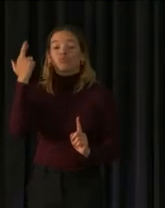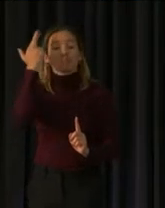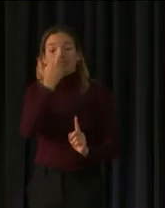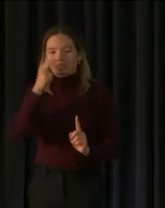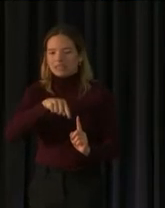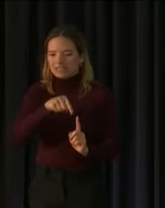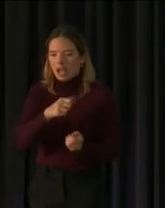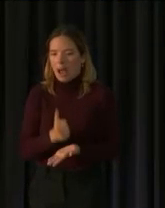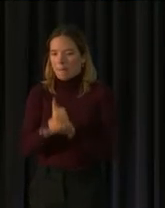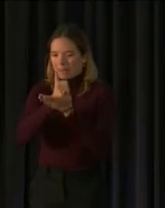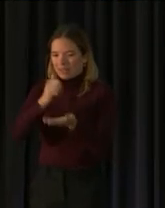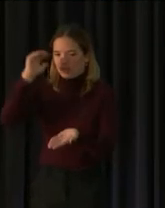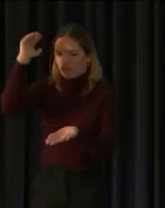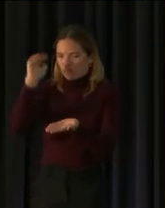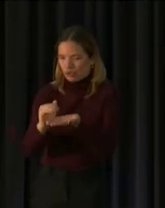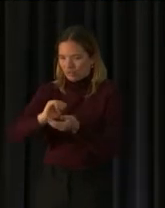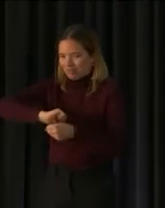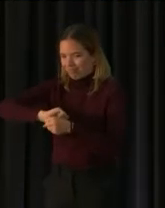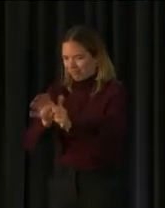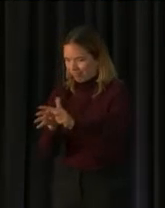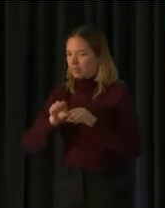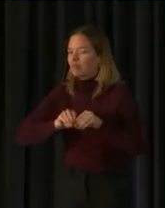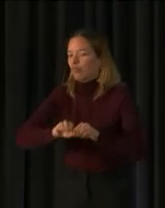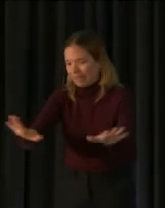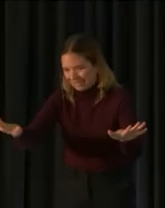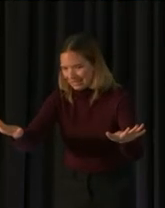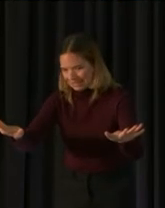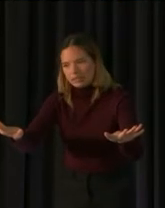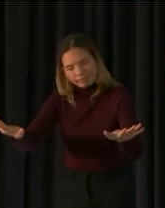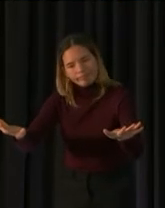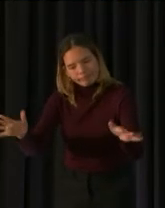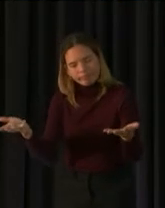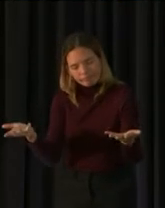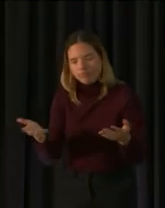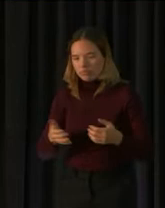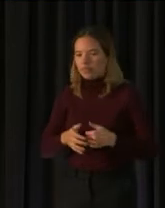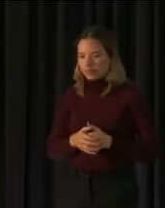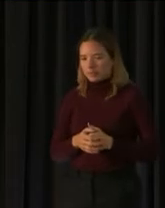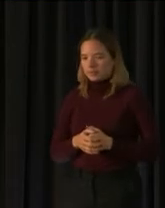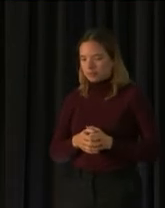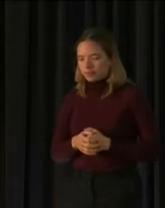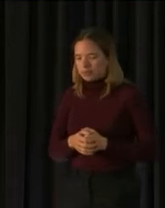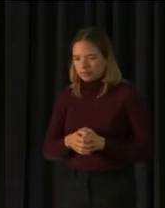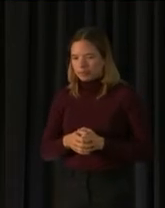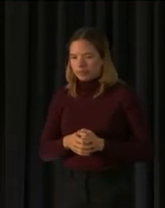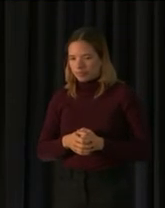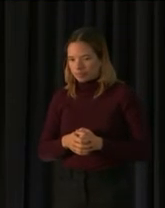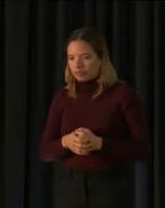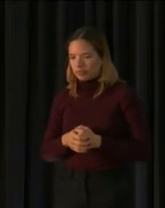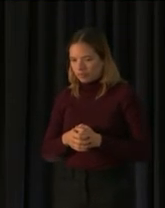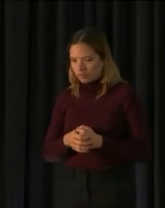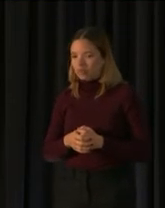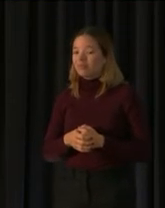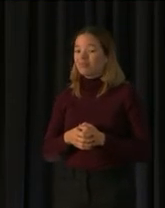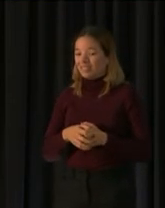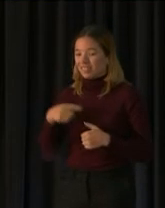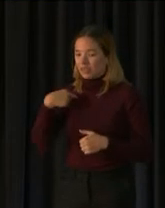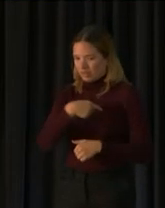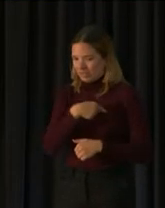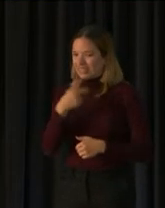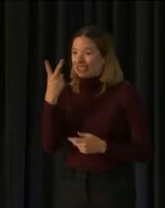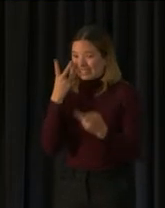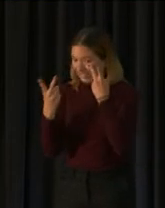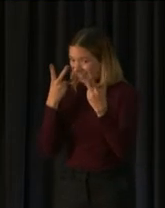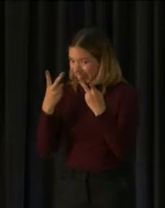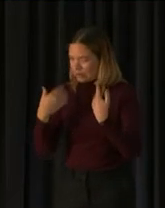COVID-19 transmission. As time has gone on, we've learned more and more about how COVID is transmitted and the importance